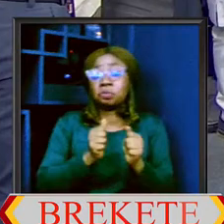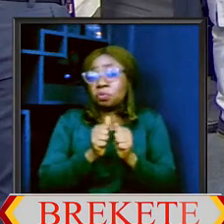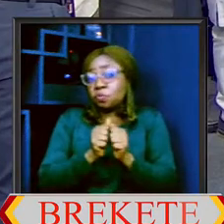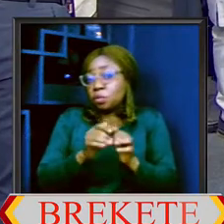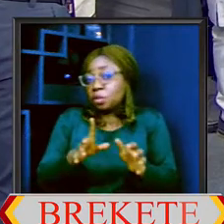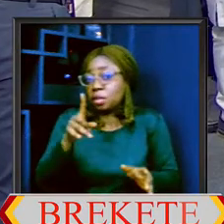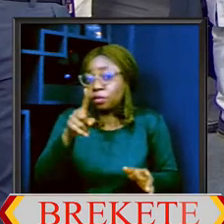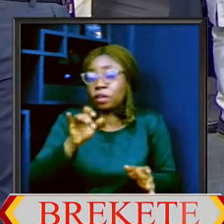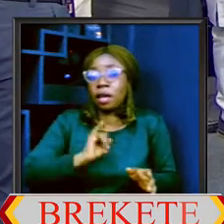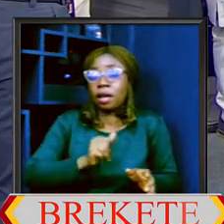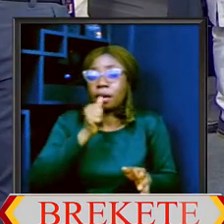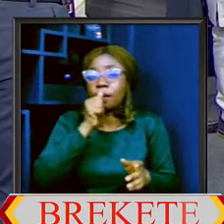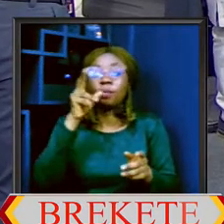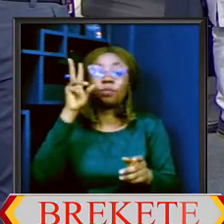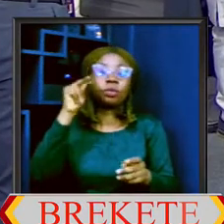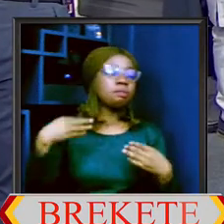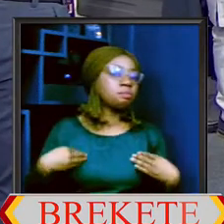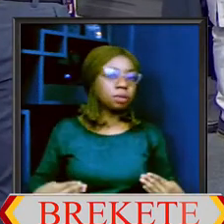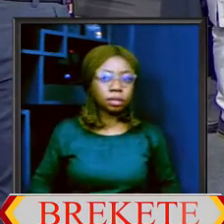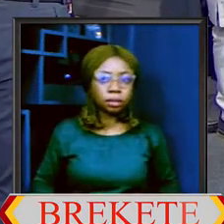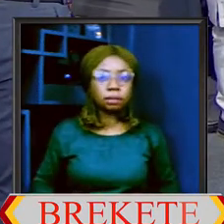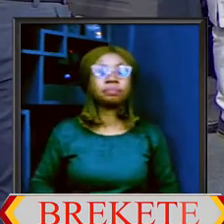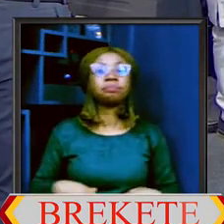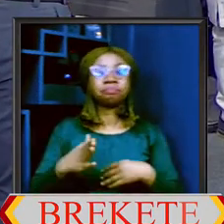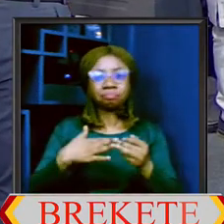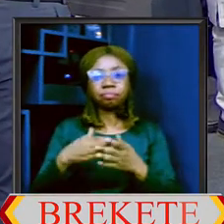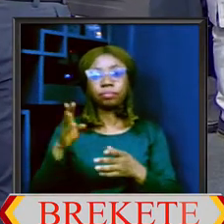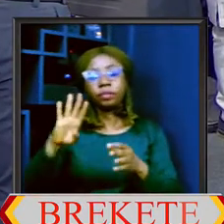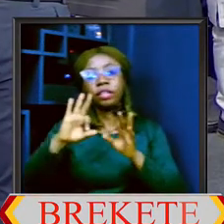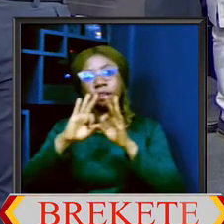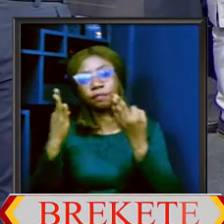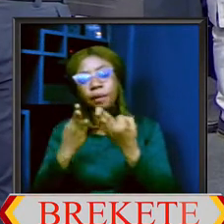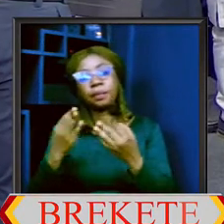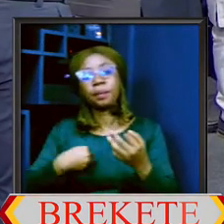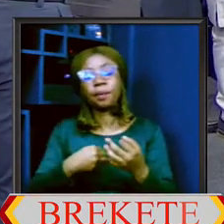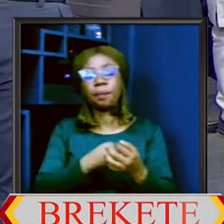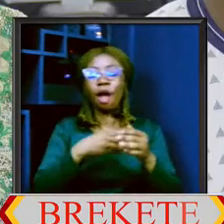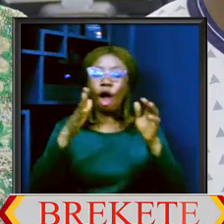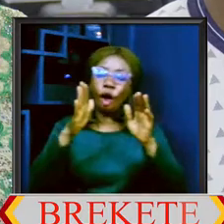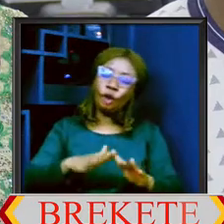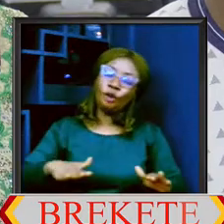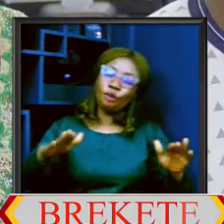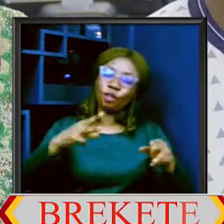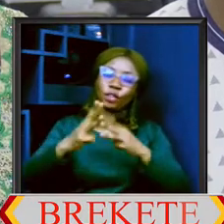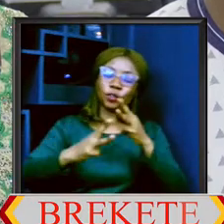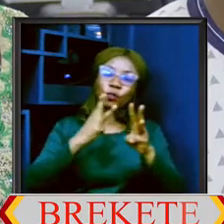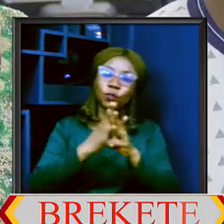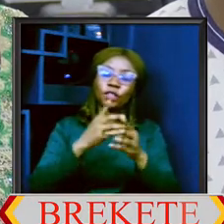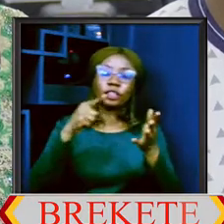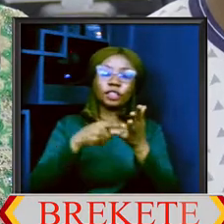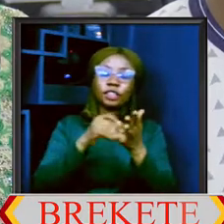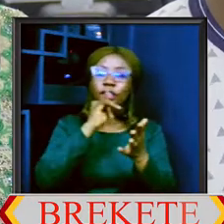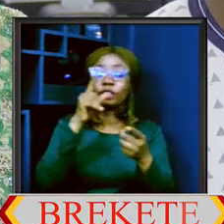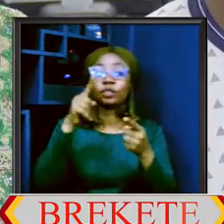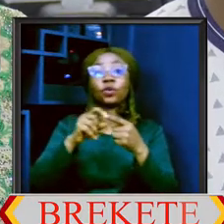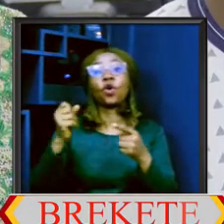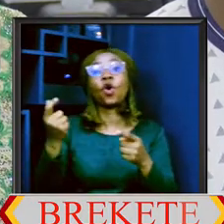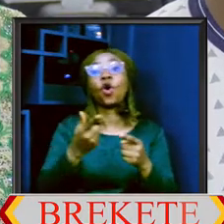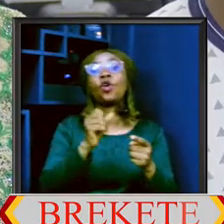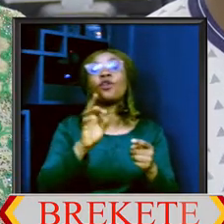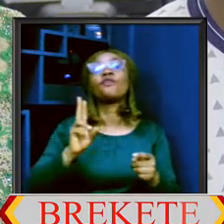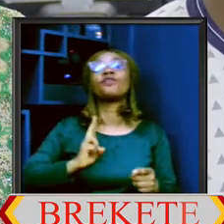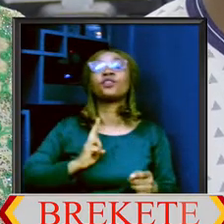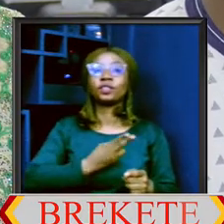I am in nobody but the crew the bre family members all over the world this is to all of